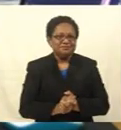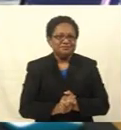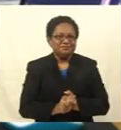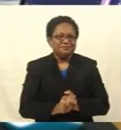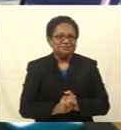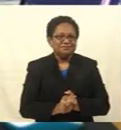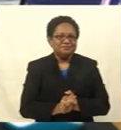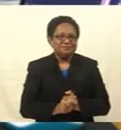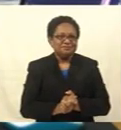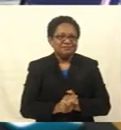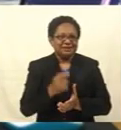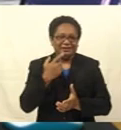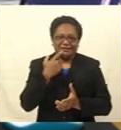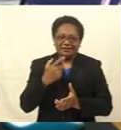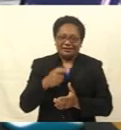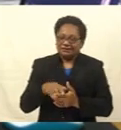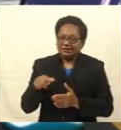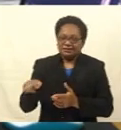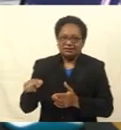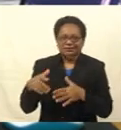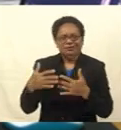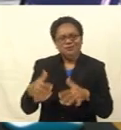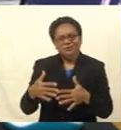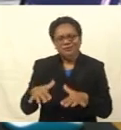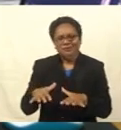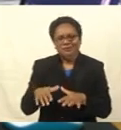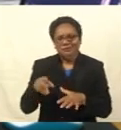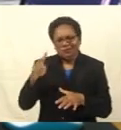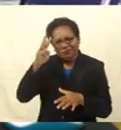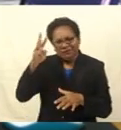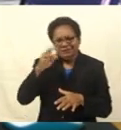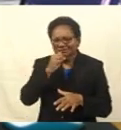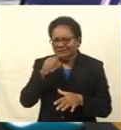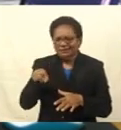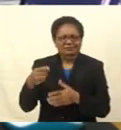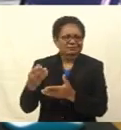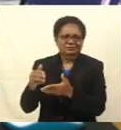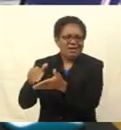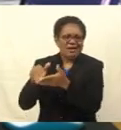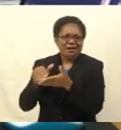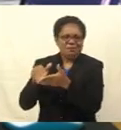A man with supreme thoughts and guidance.